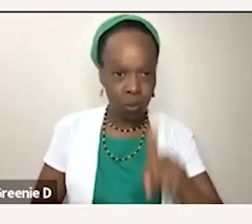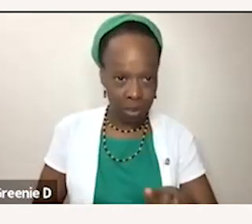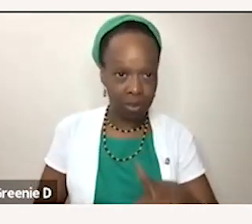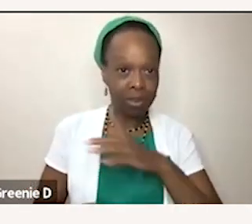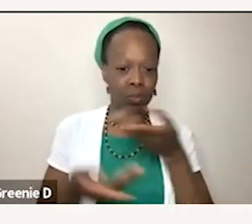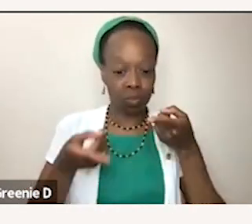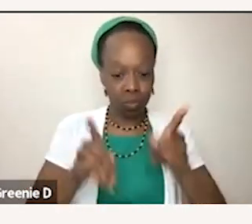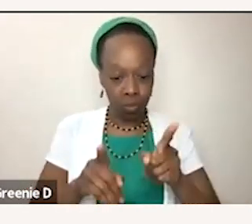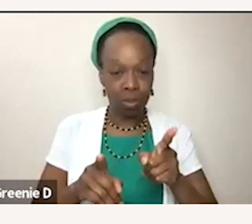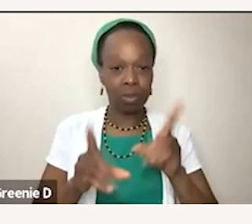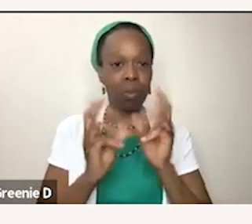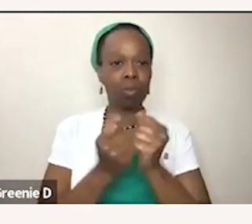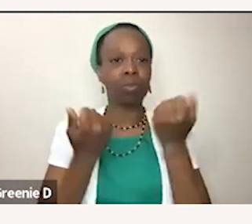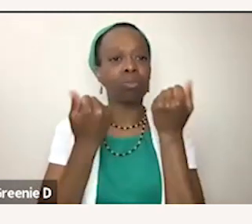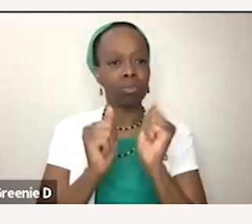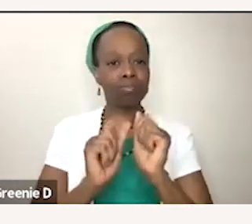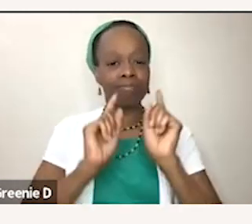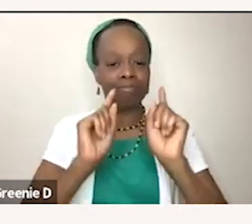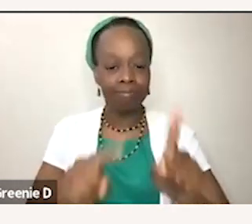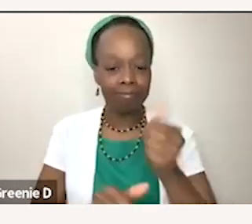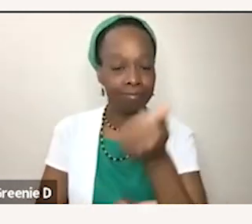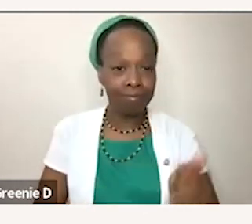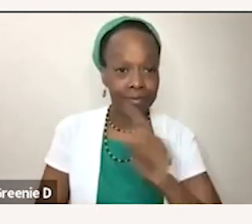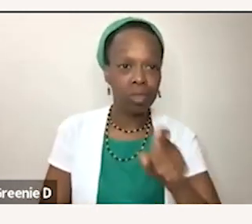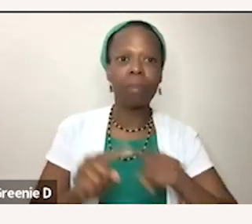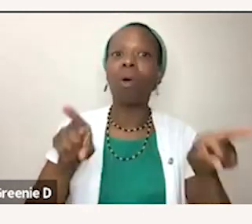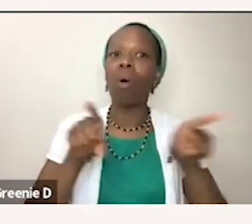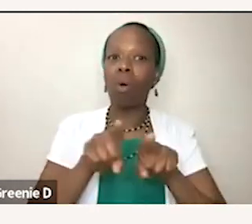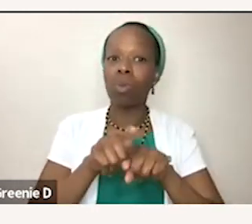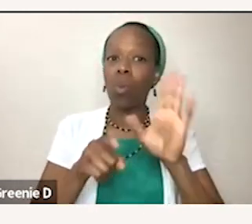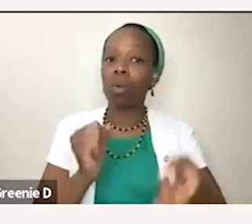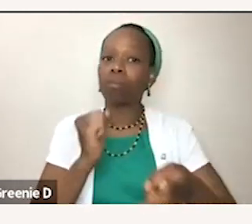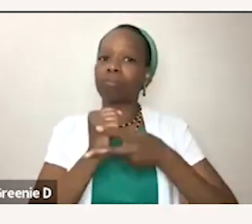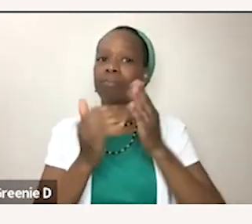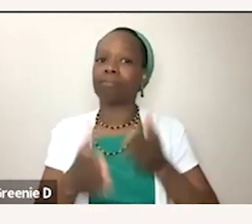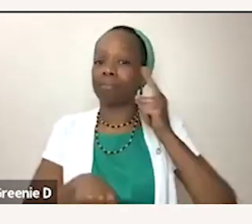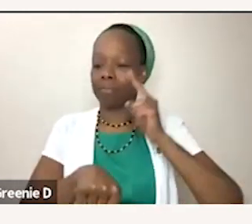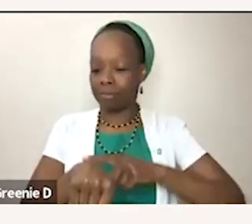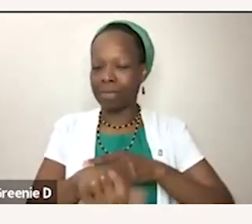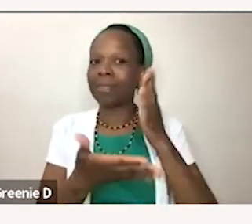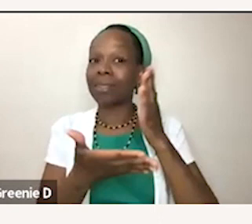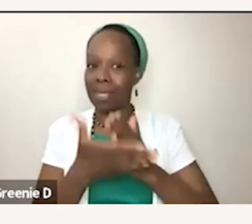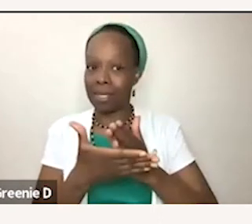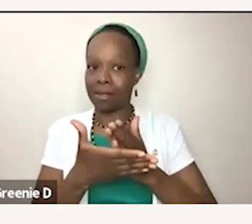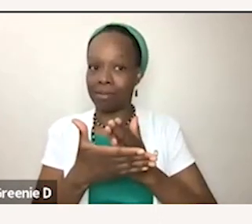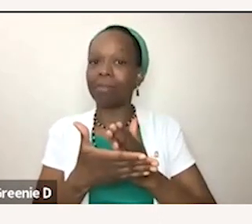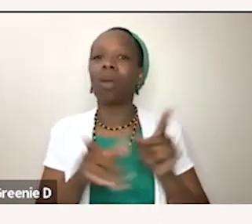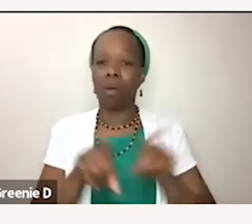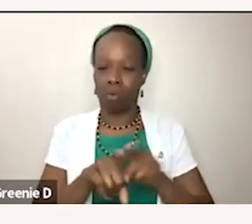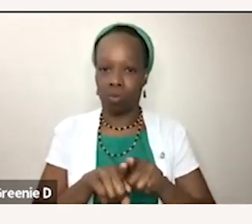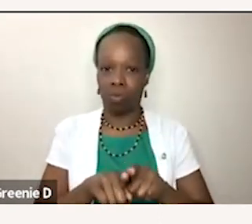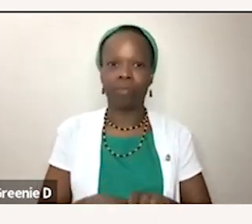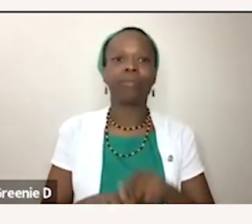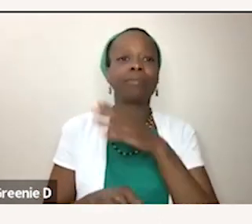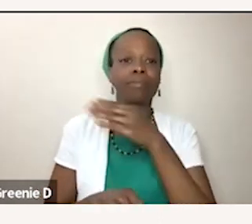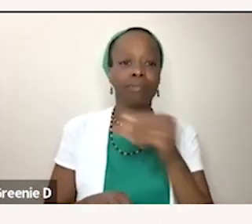as we can, but also we do set time aside at the end to answer all your questions then as well. And as always as well, we want to make